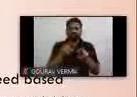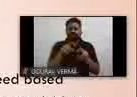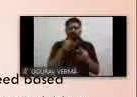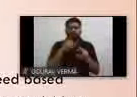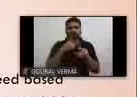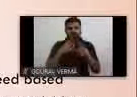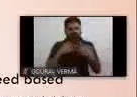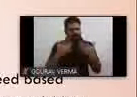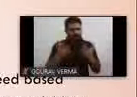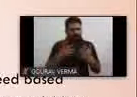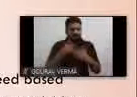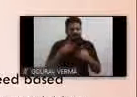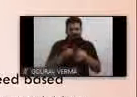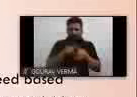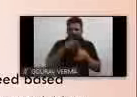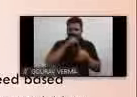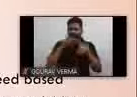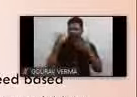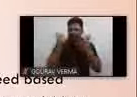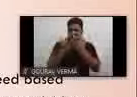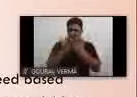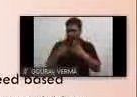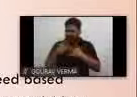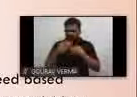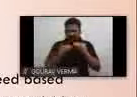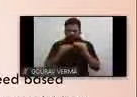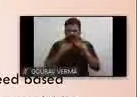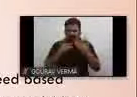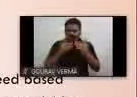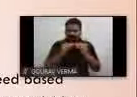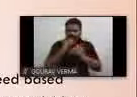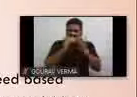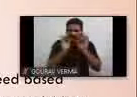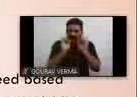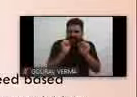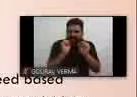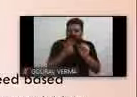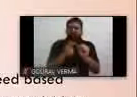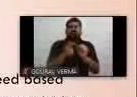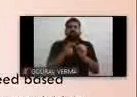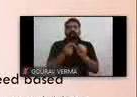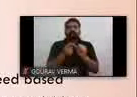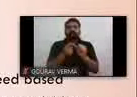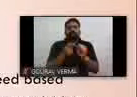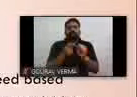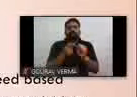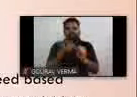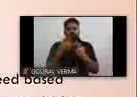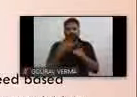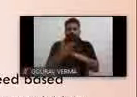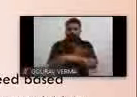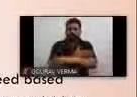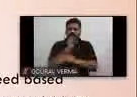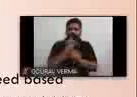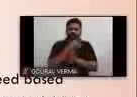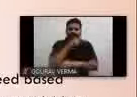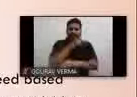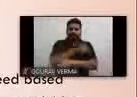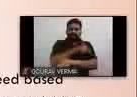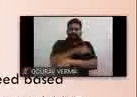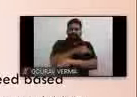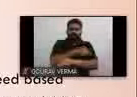developing as per the age appropriate requirement. So that is why it is better to start early. That is why I